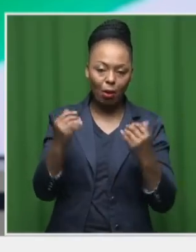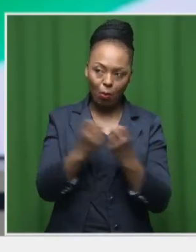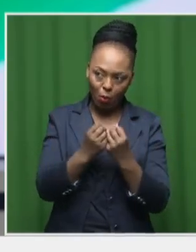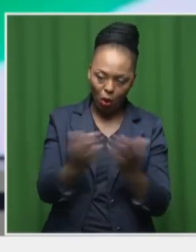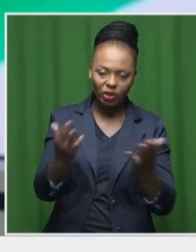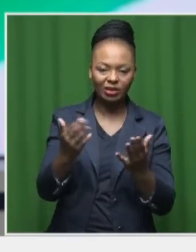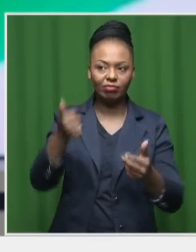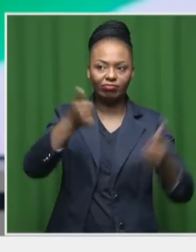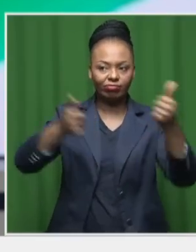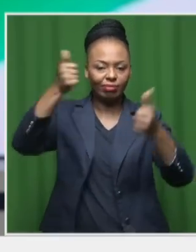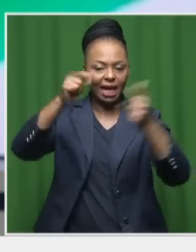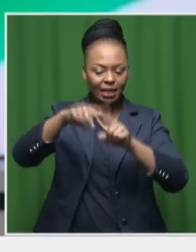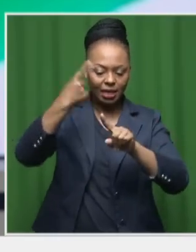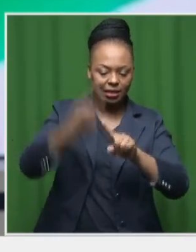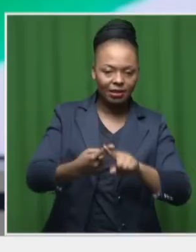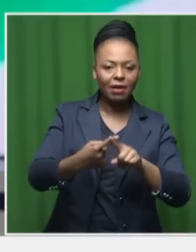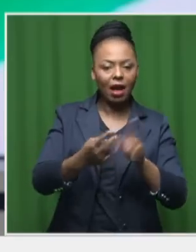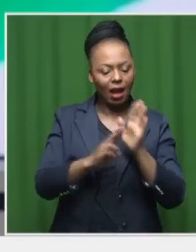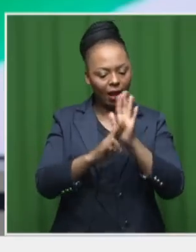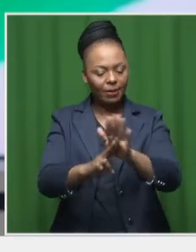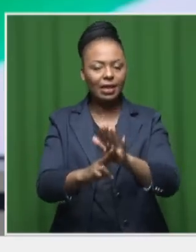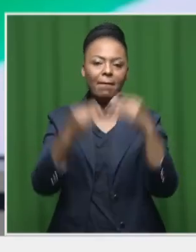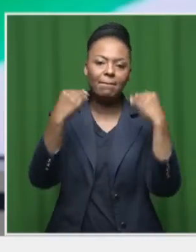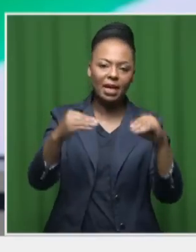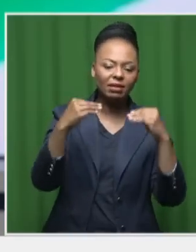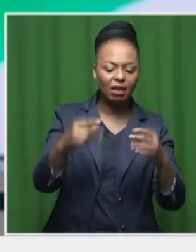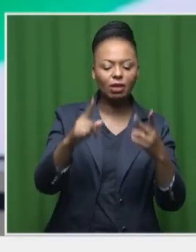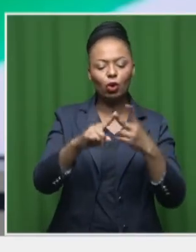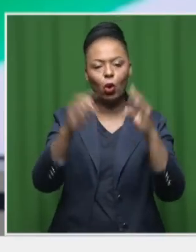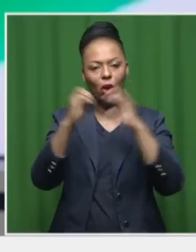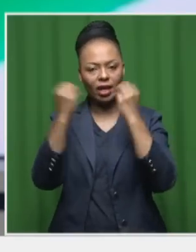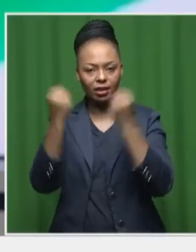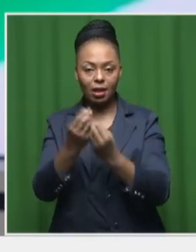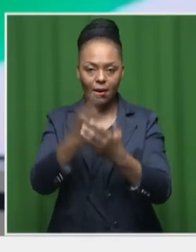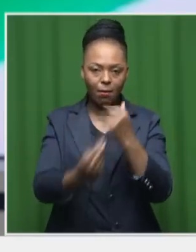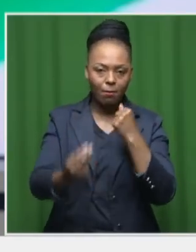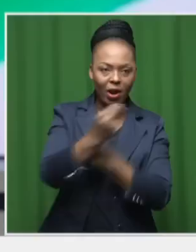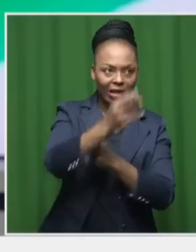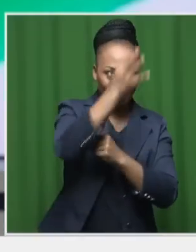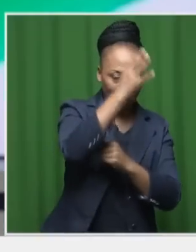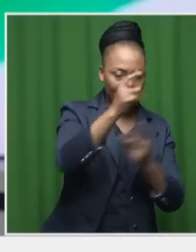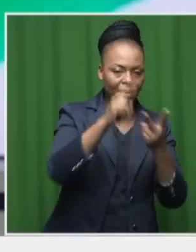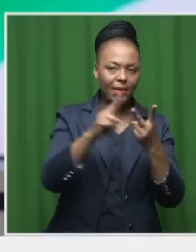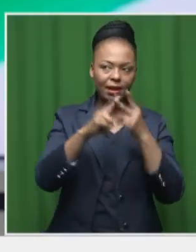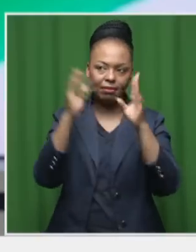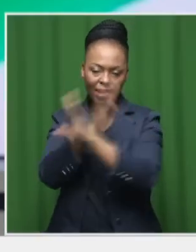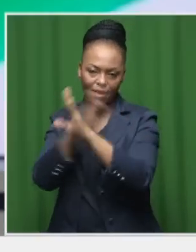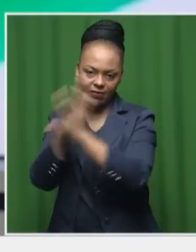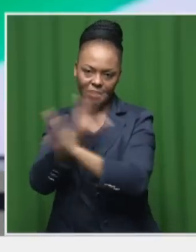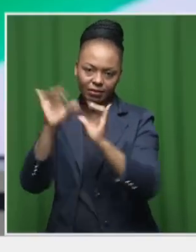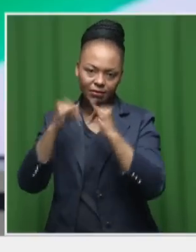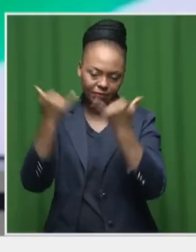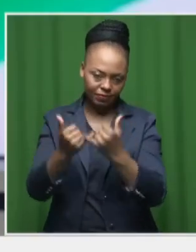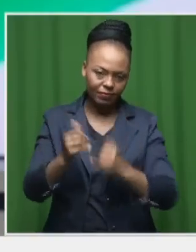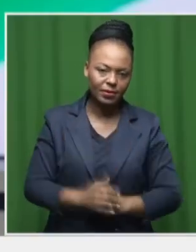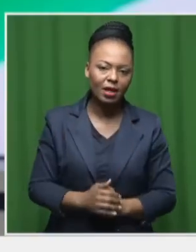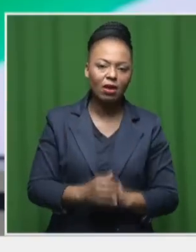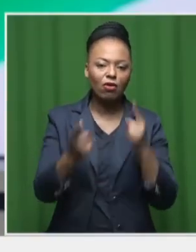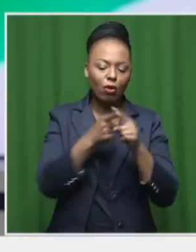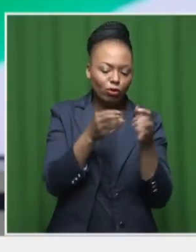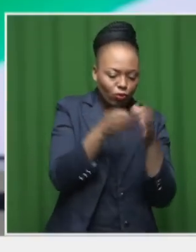executives representing businesses, organizations, both public and private sector, ranging from small, medium to large